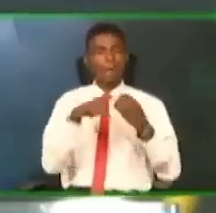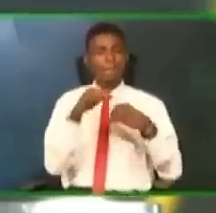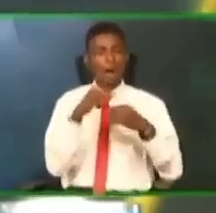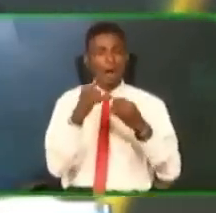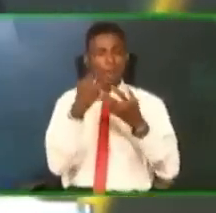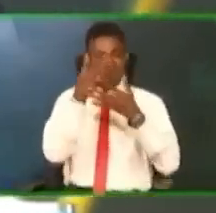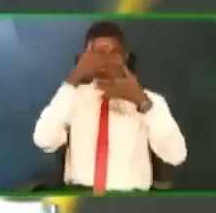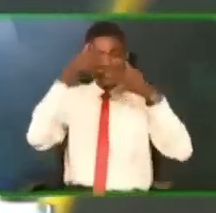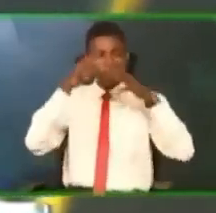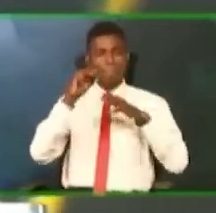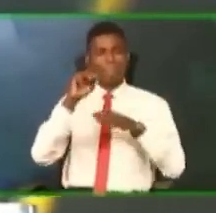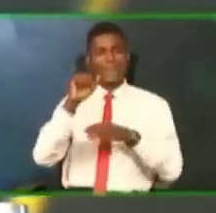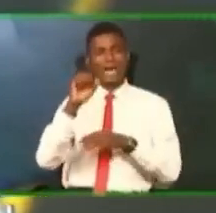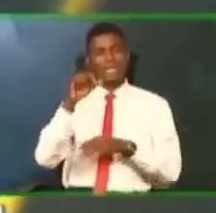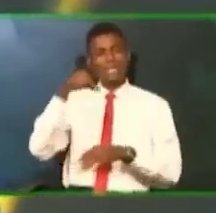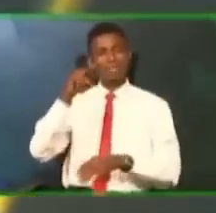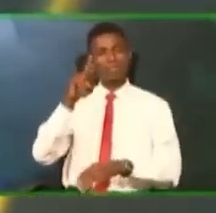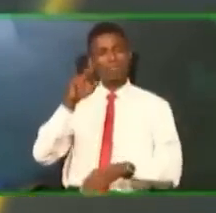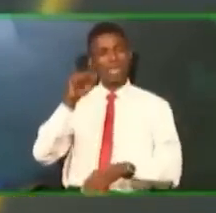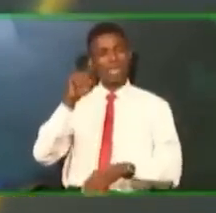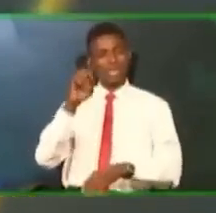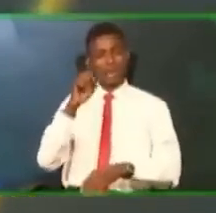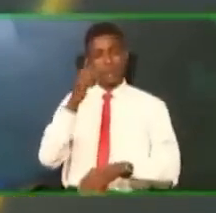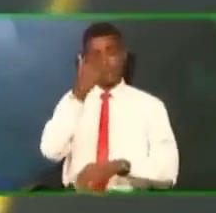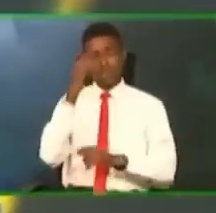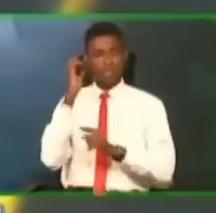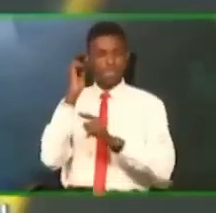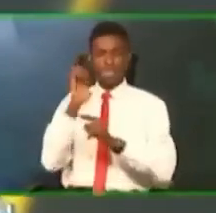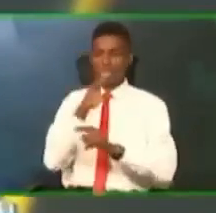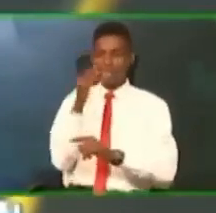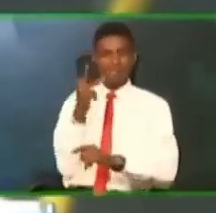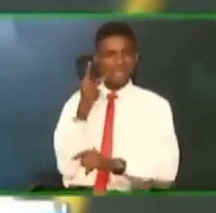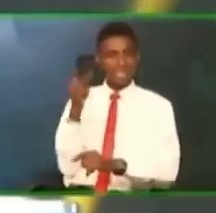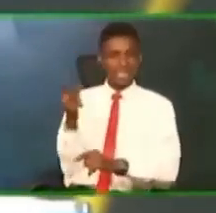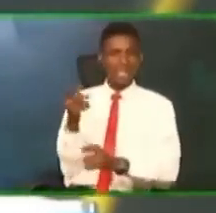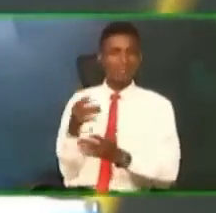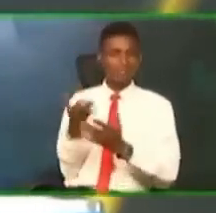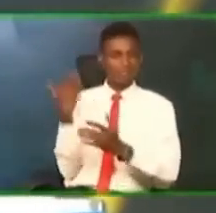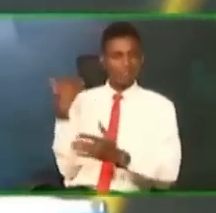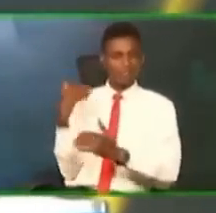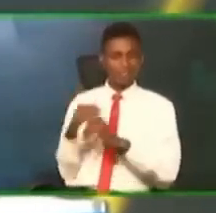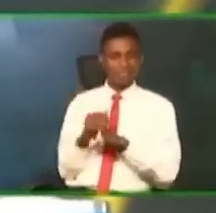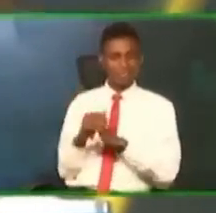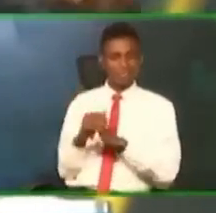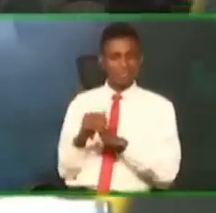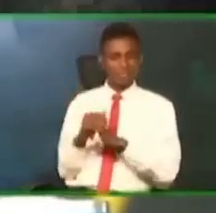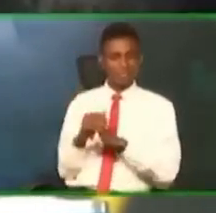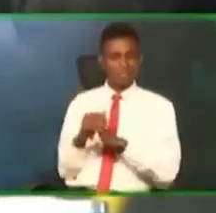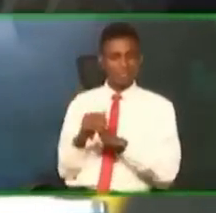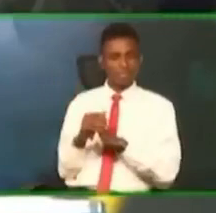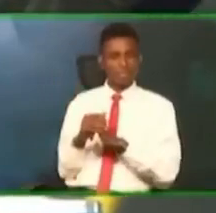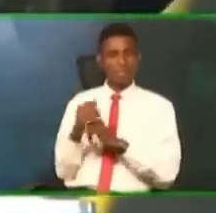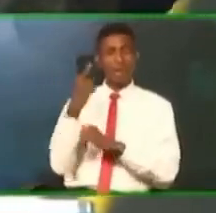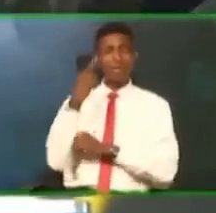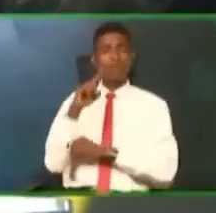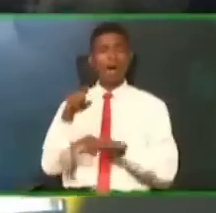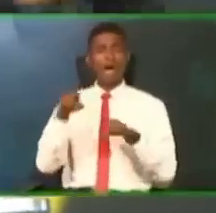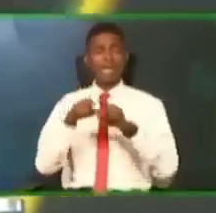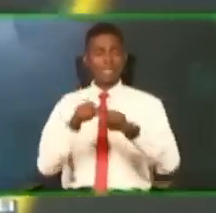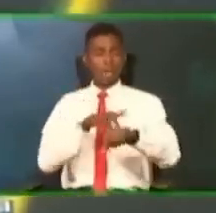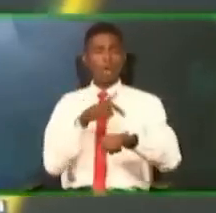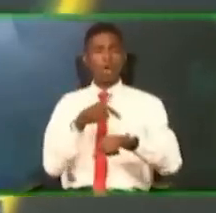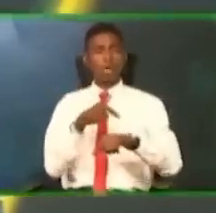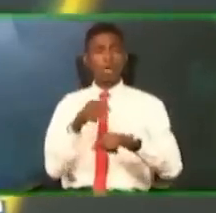his understanding. Are we together now? Believers, please hear me. For as long as we ignore